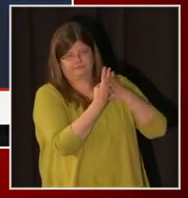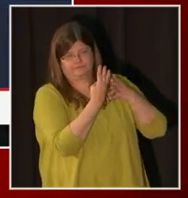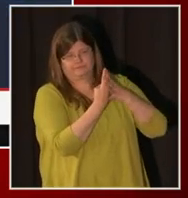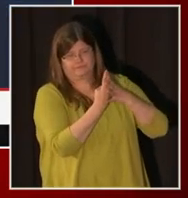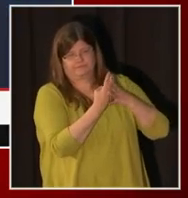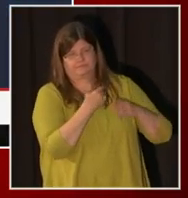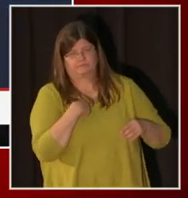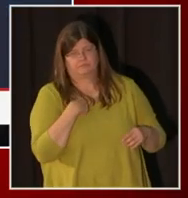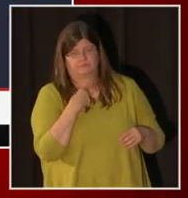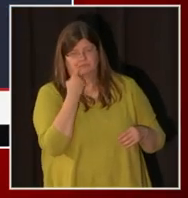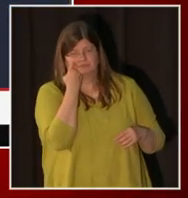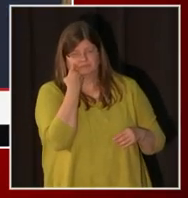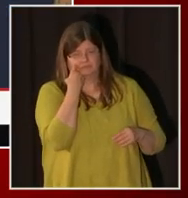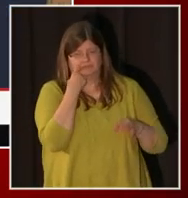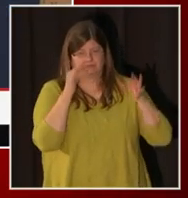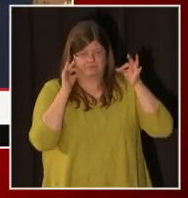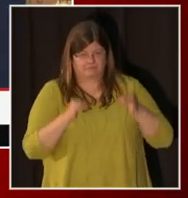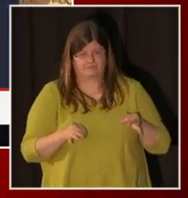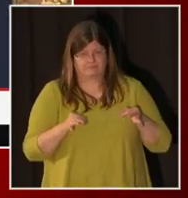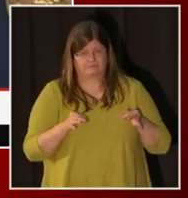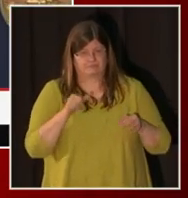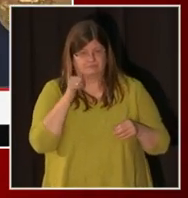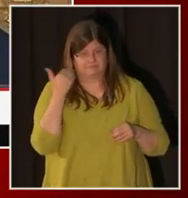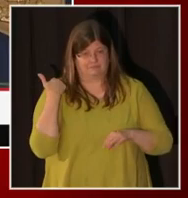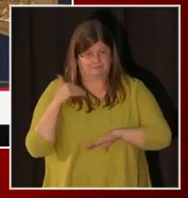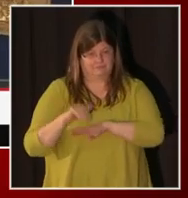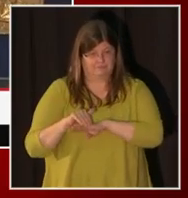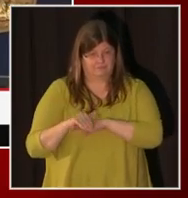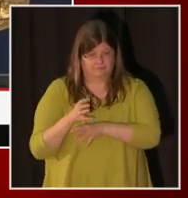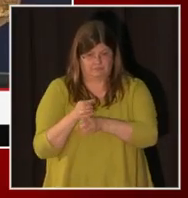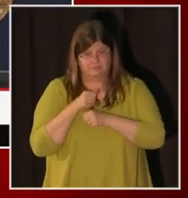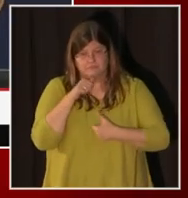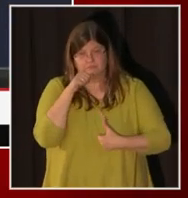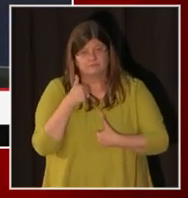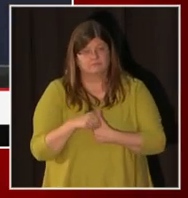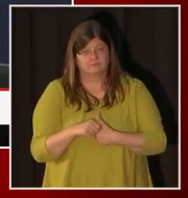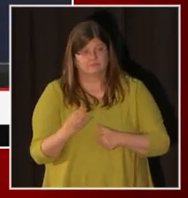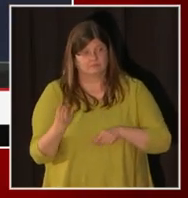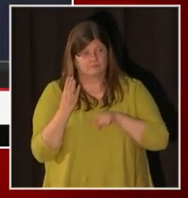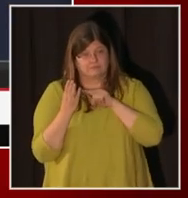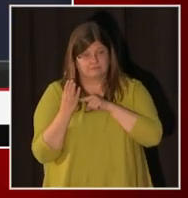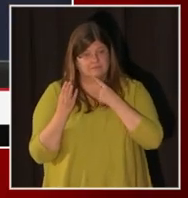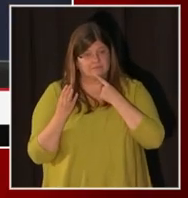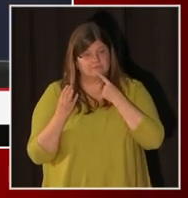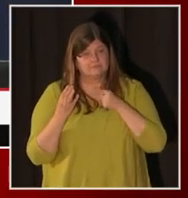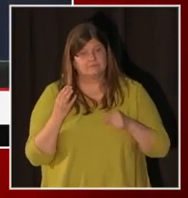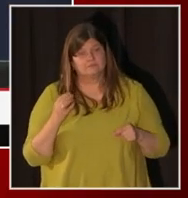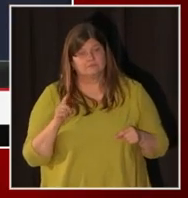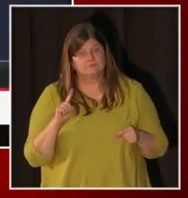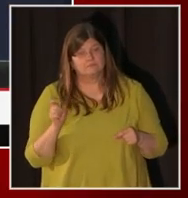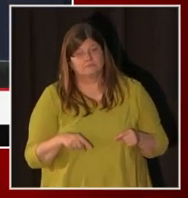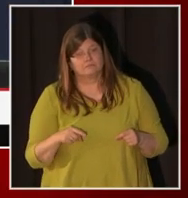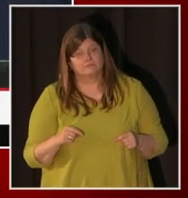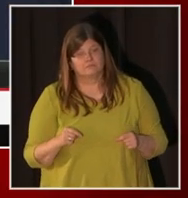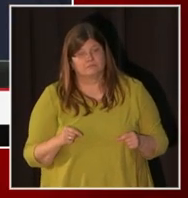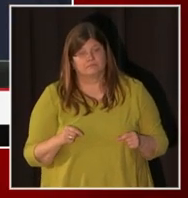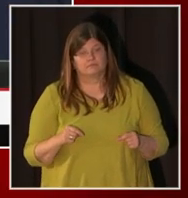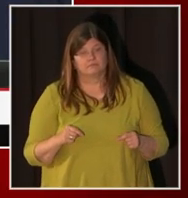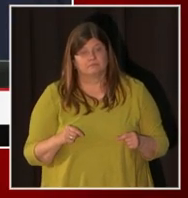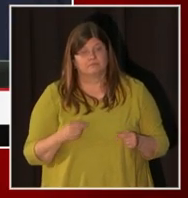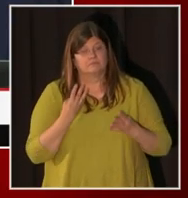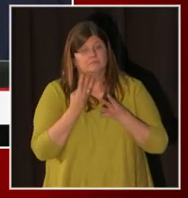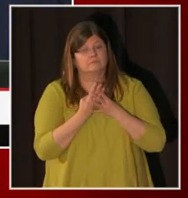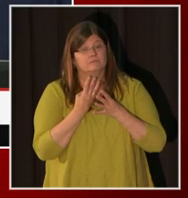a letter overnight saying basically that this is still a problem of inmates getting showers. In fact, last night, you